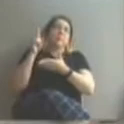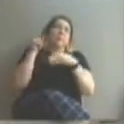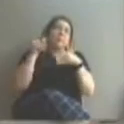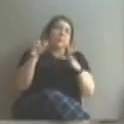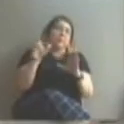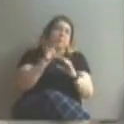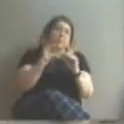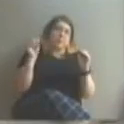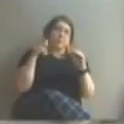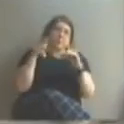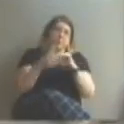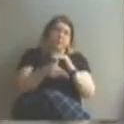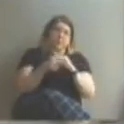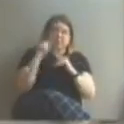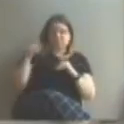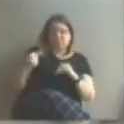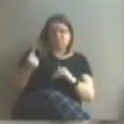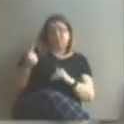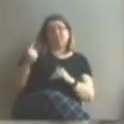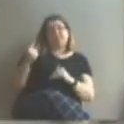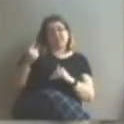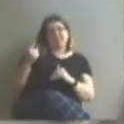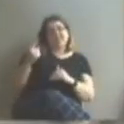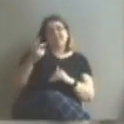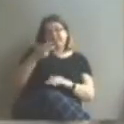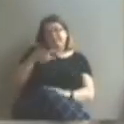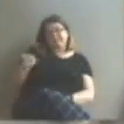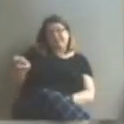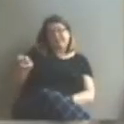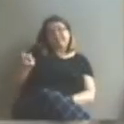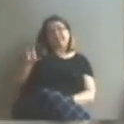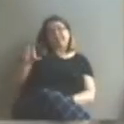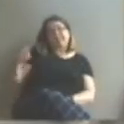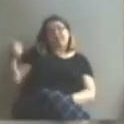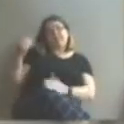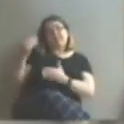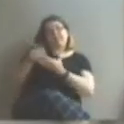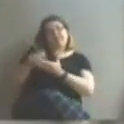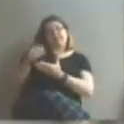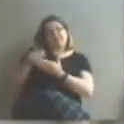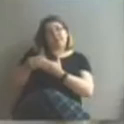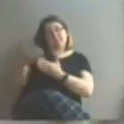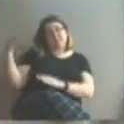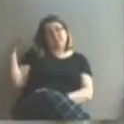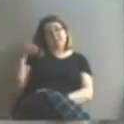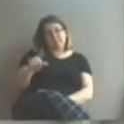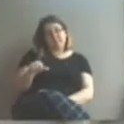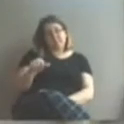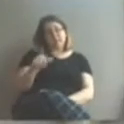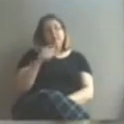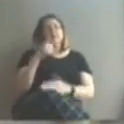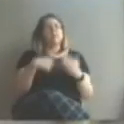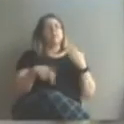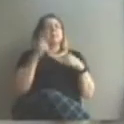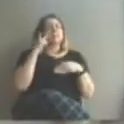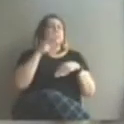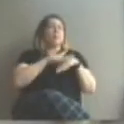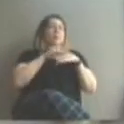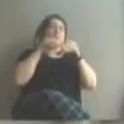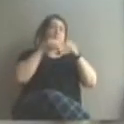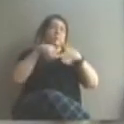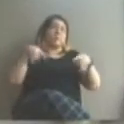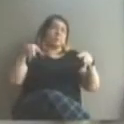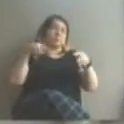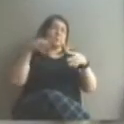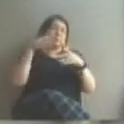there were no cuts. It was just a matter of shifting to different funding sources. And what you see on the org